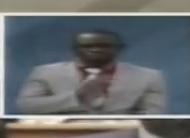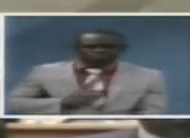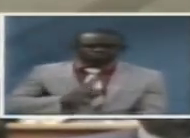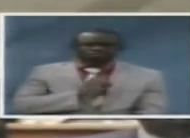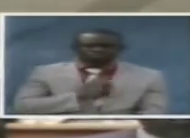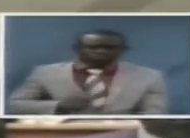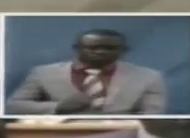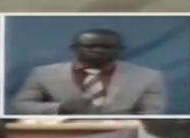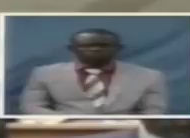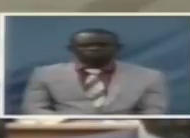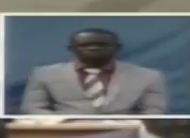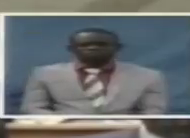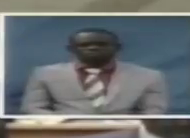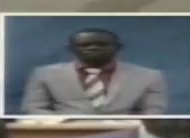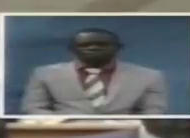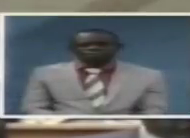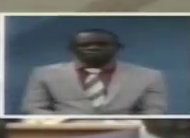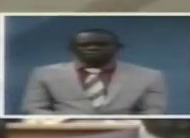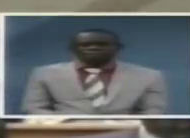Industrialization. Mr. Speaker,